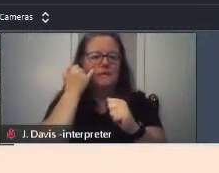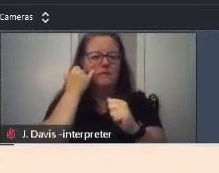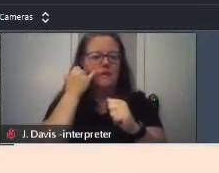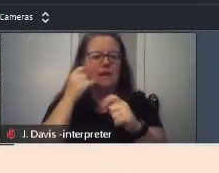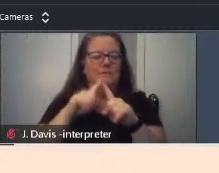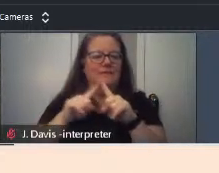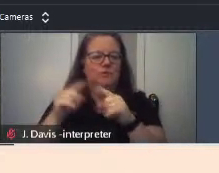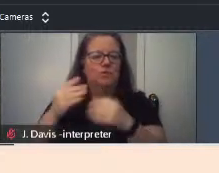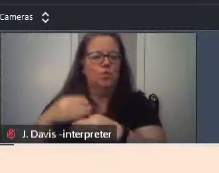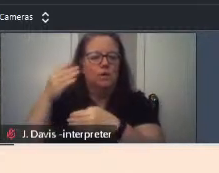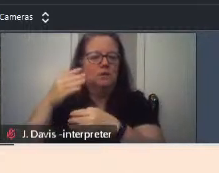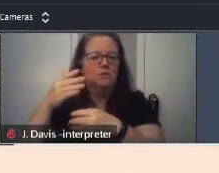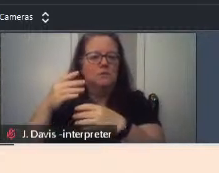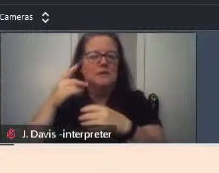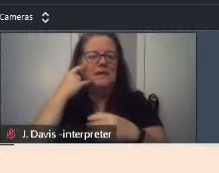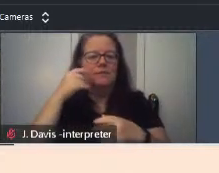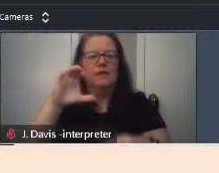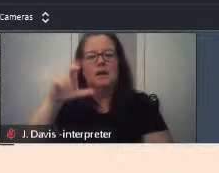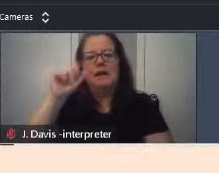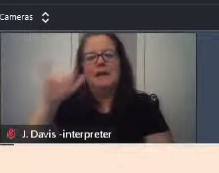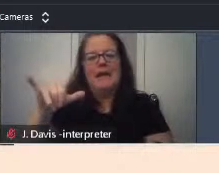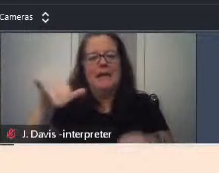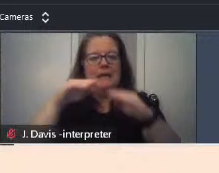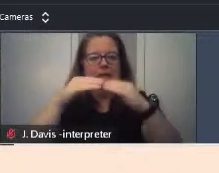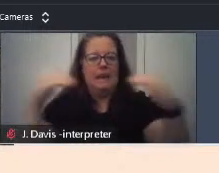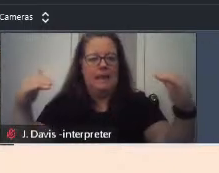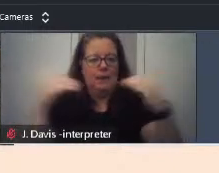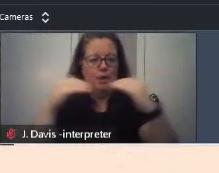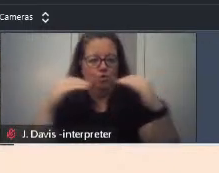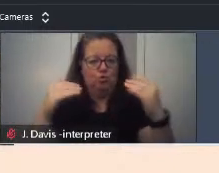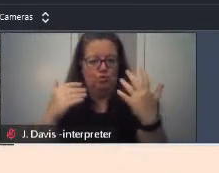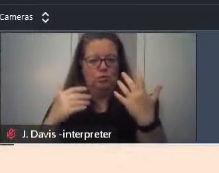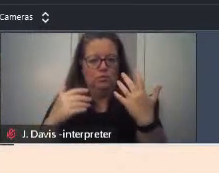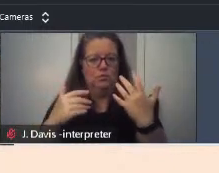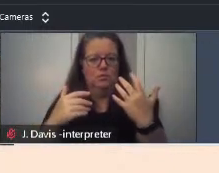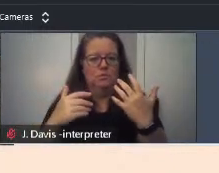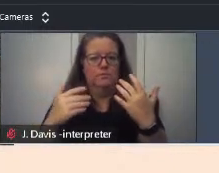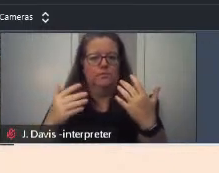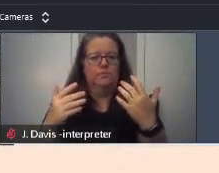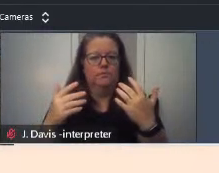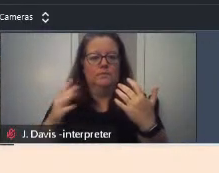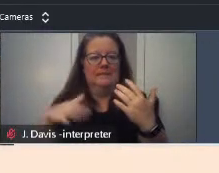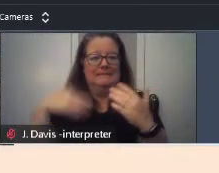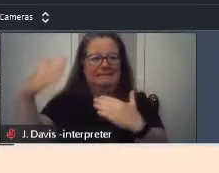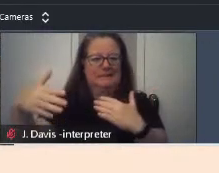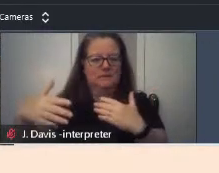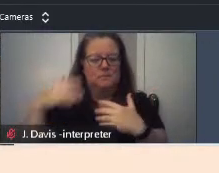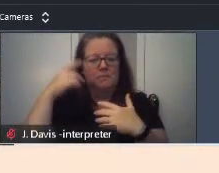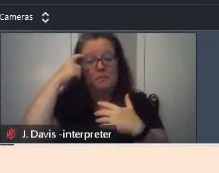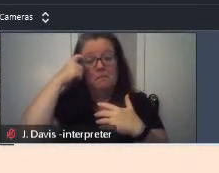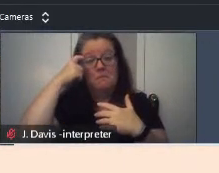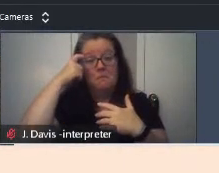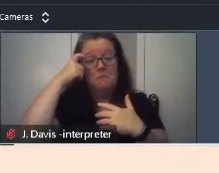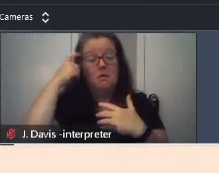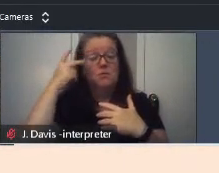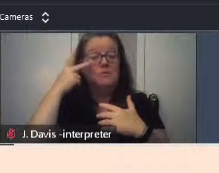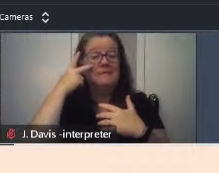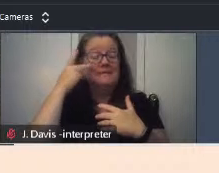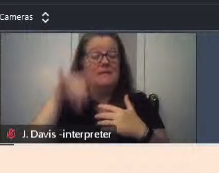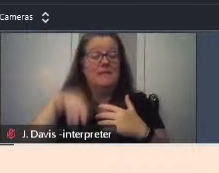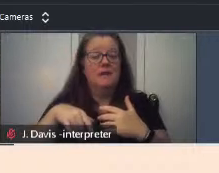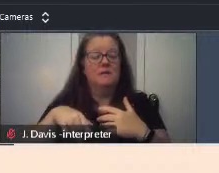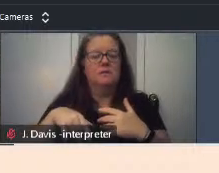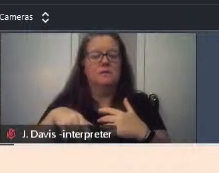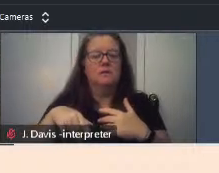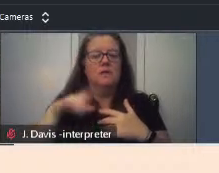things in the clay layer that's between. Next slide, please. So what we're looking at in this wellhead